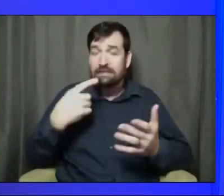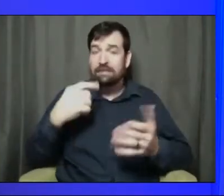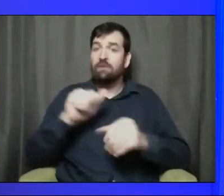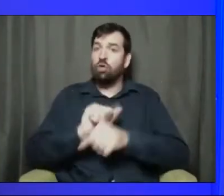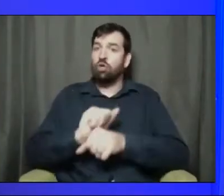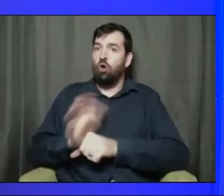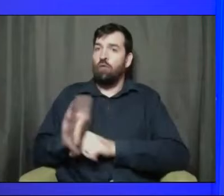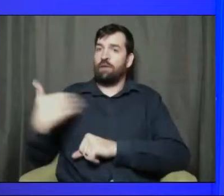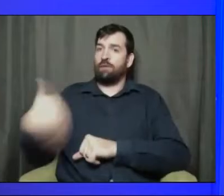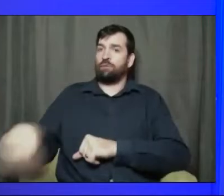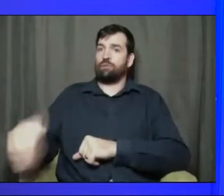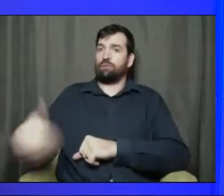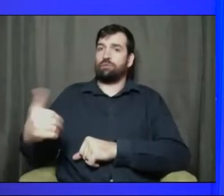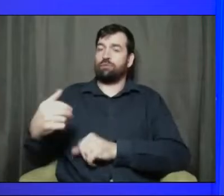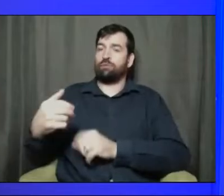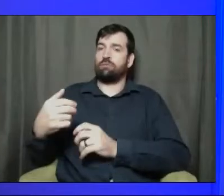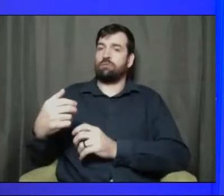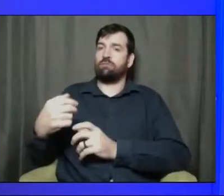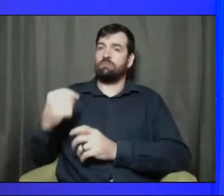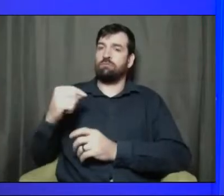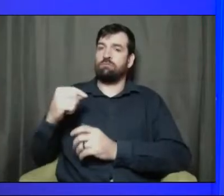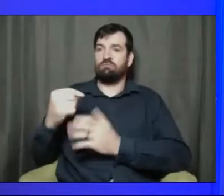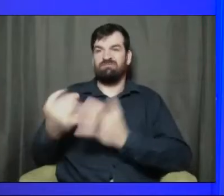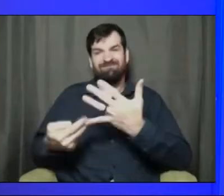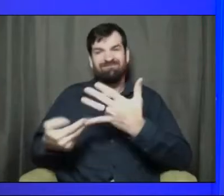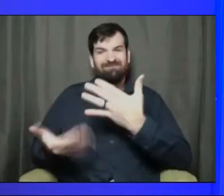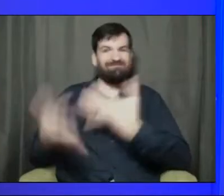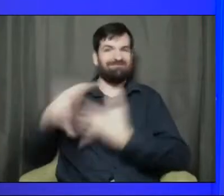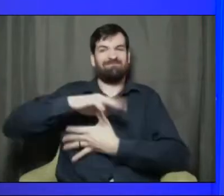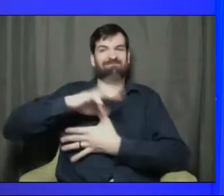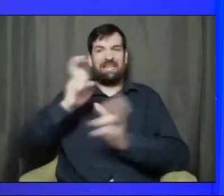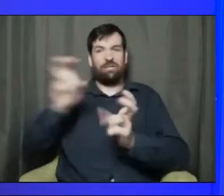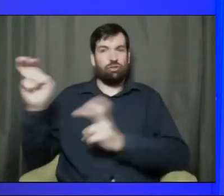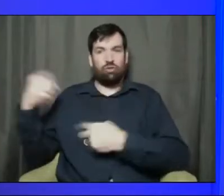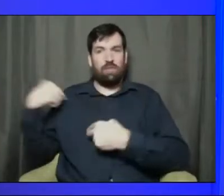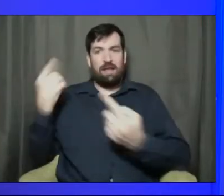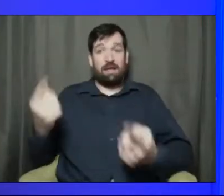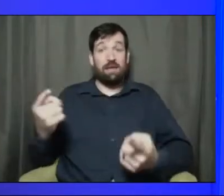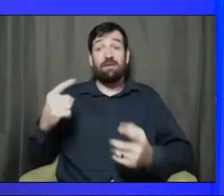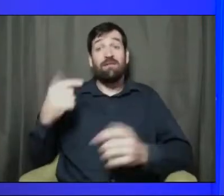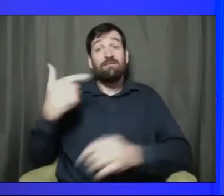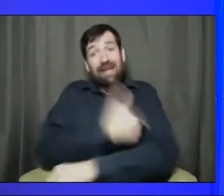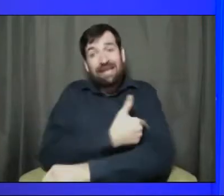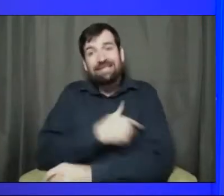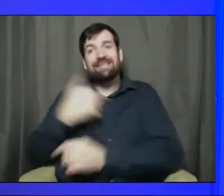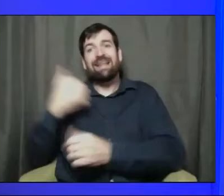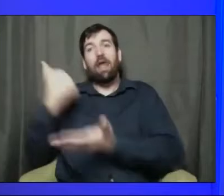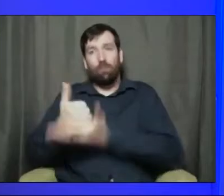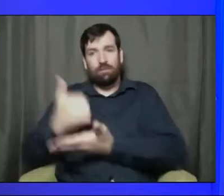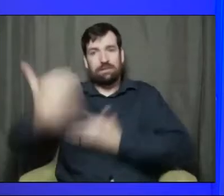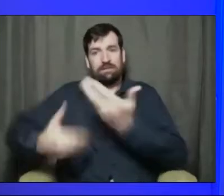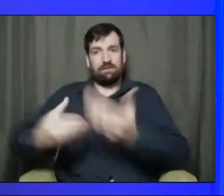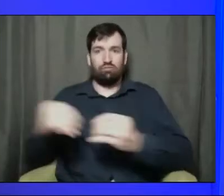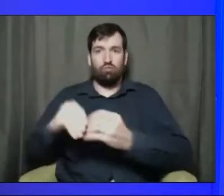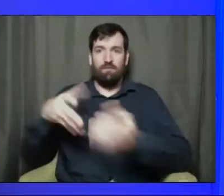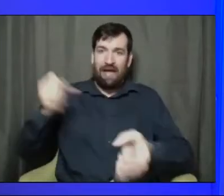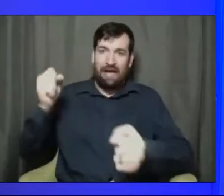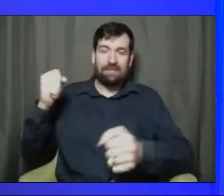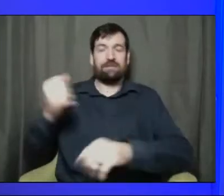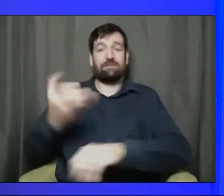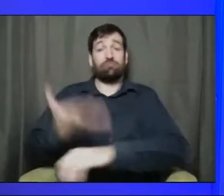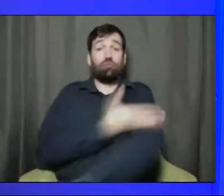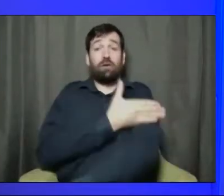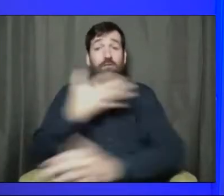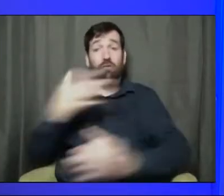prevalent issue lately. That vaccine helps people get through the process faster, recover quicker, and have less